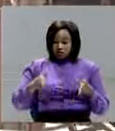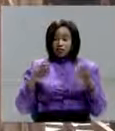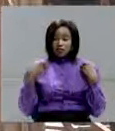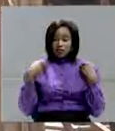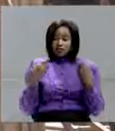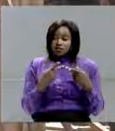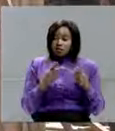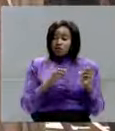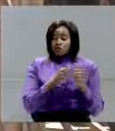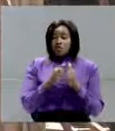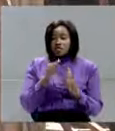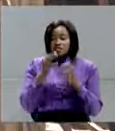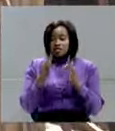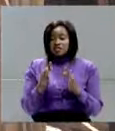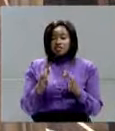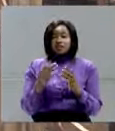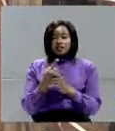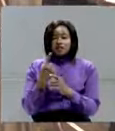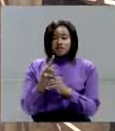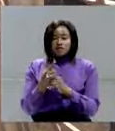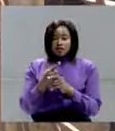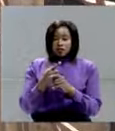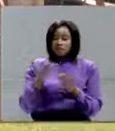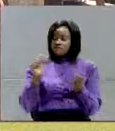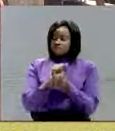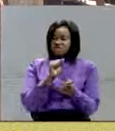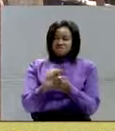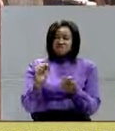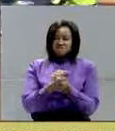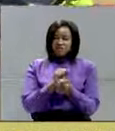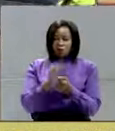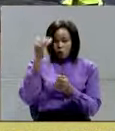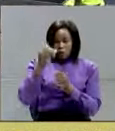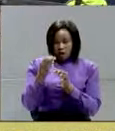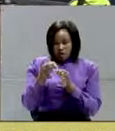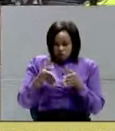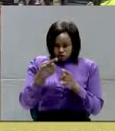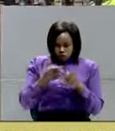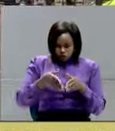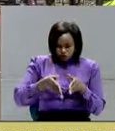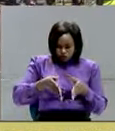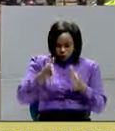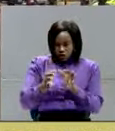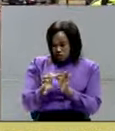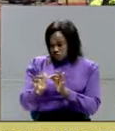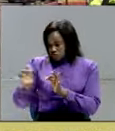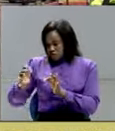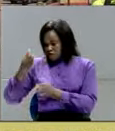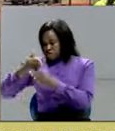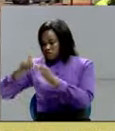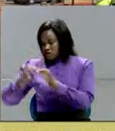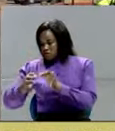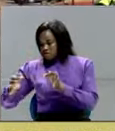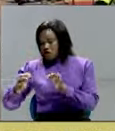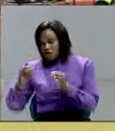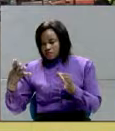off with a number of properties erected on reserves destroyed through measuring the length of the road to ensure precision. The old roads like